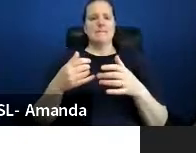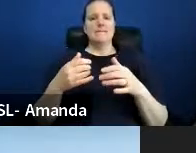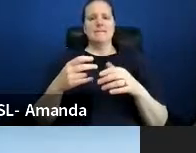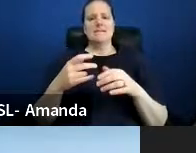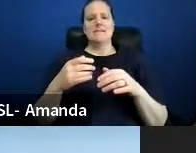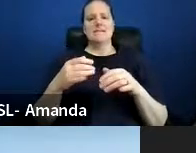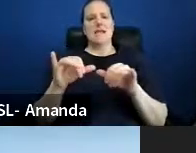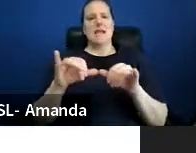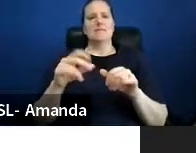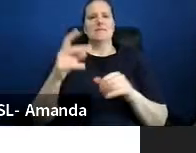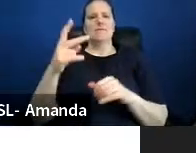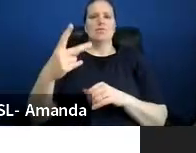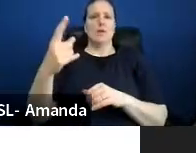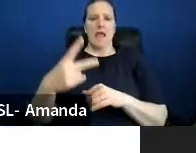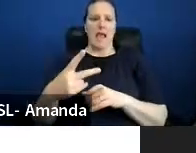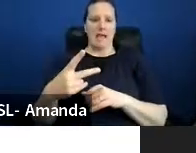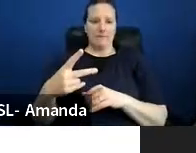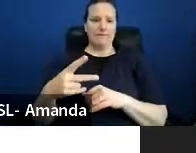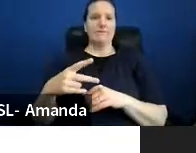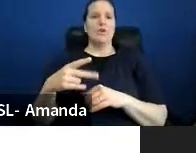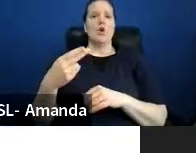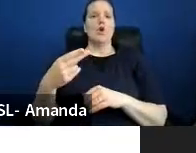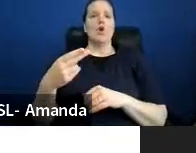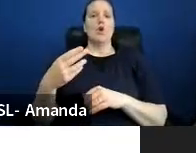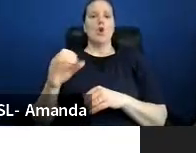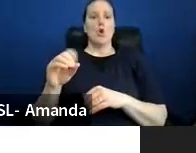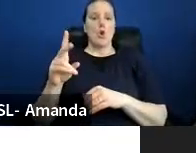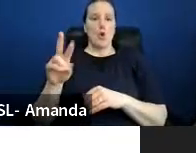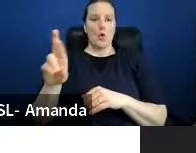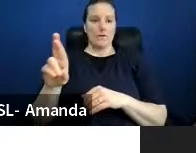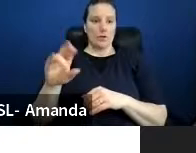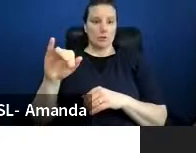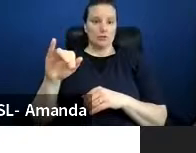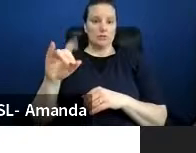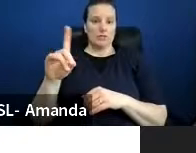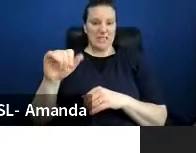Hoover dams. But Greg Johnson has dismissed this as an oversight.